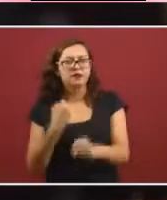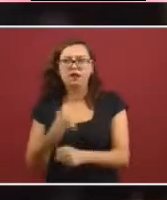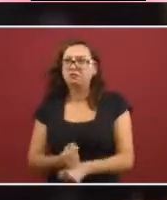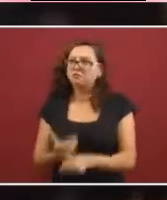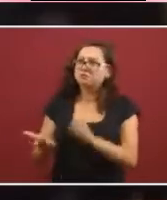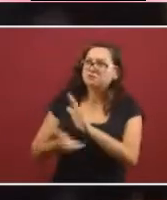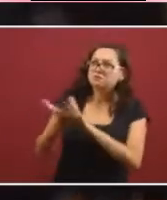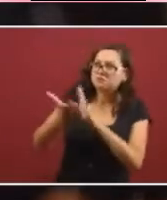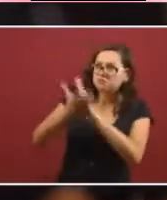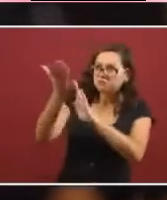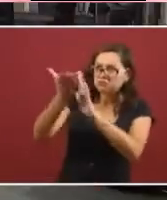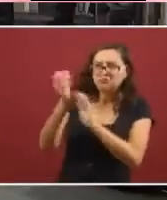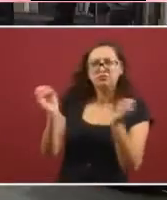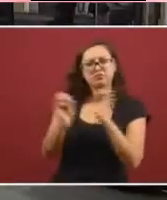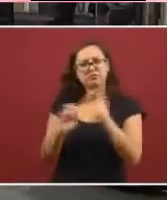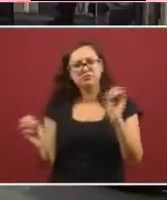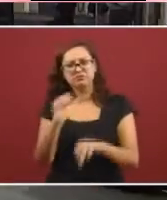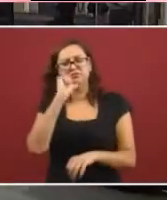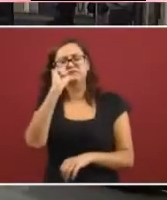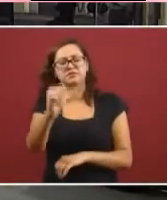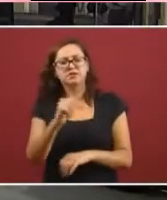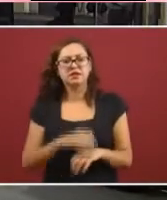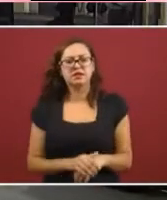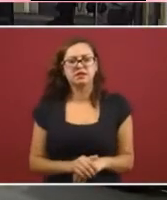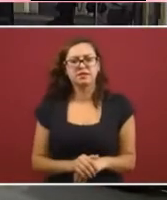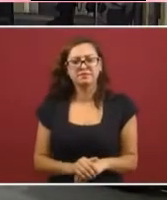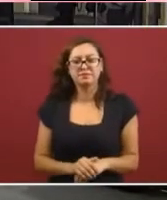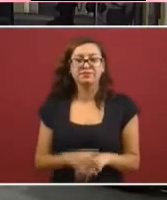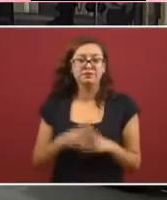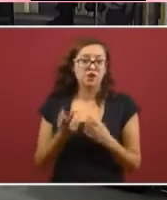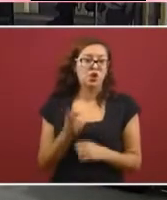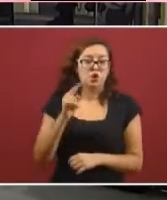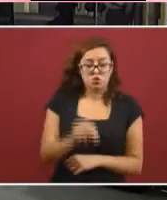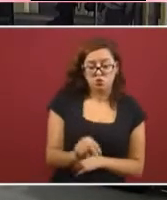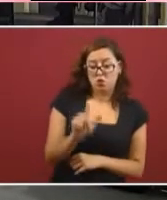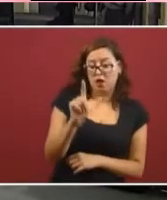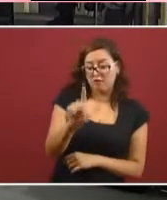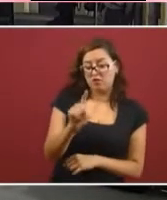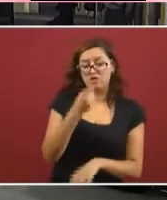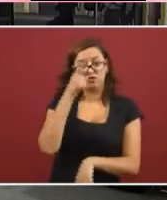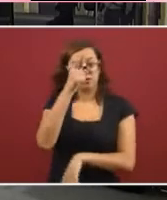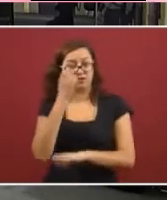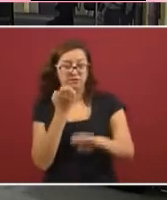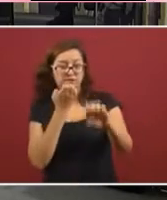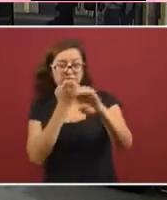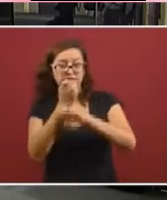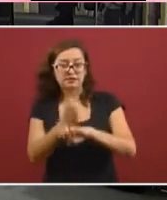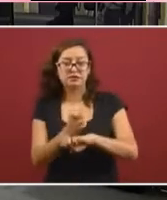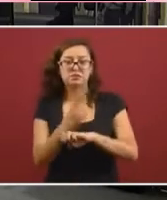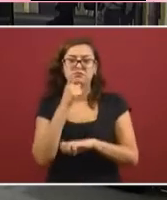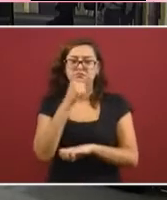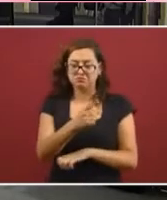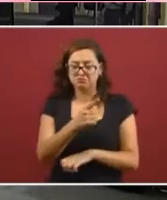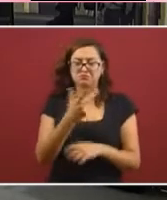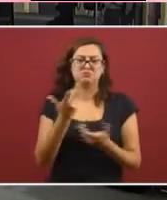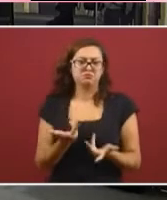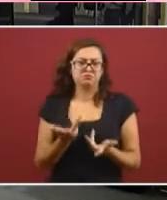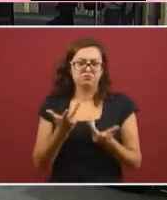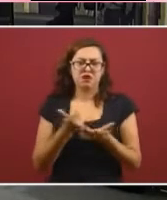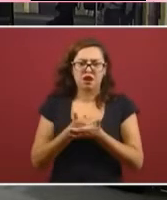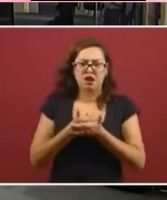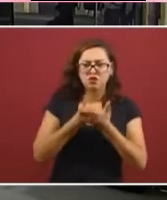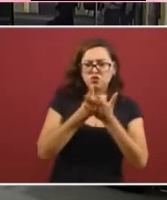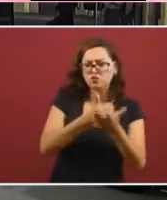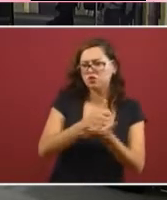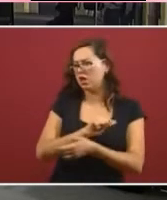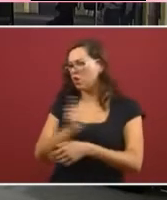recordar, presidente, que Nuevo León es, y no el principal estado, uno de los principales que generan recursos para otras entidades.